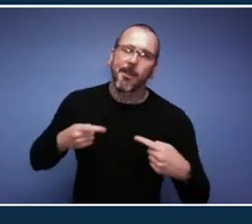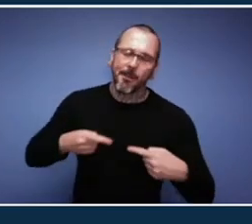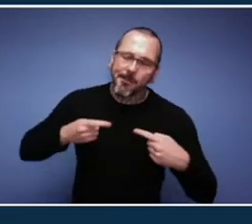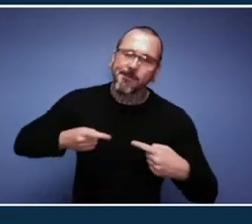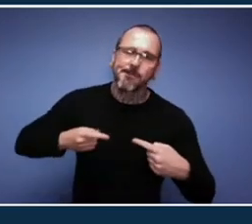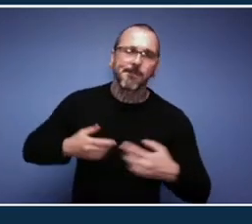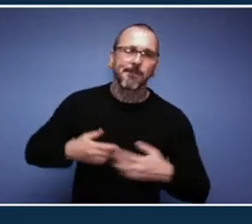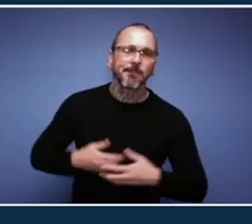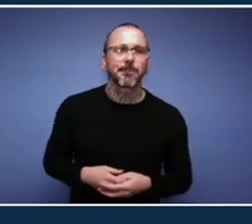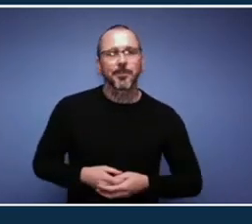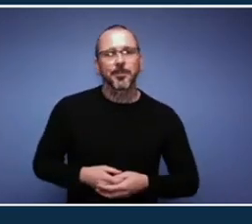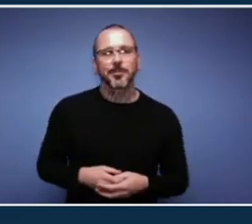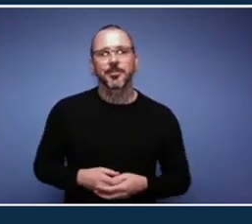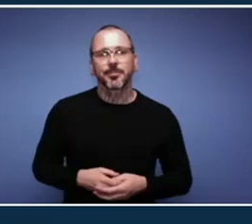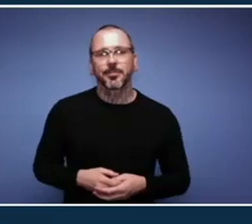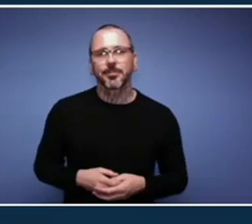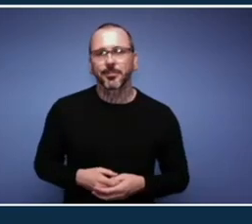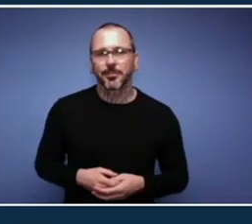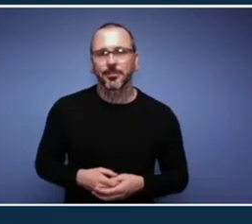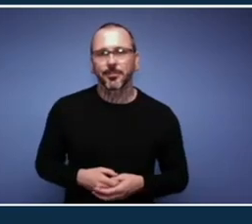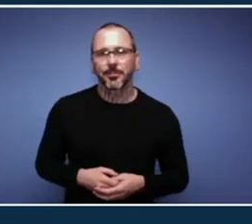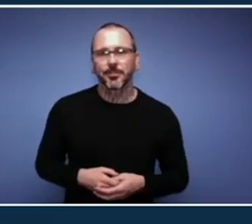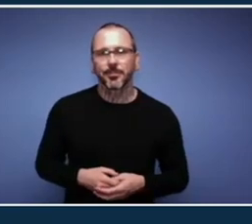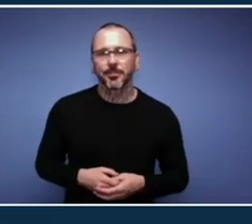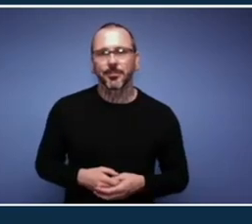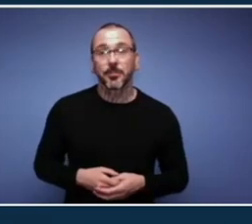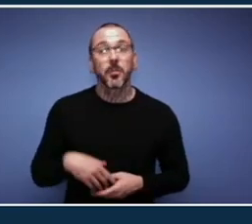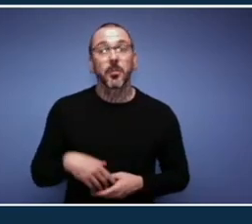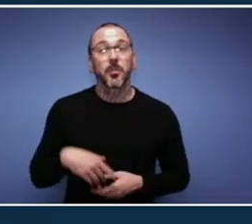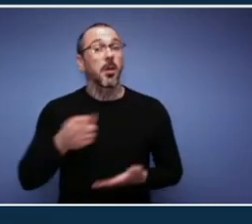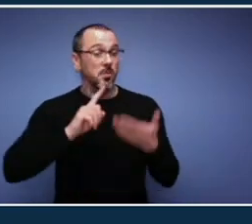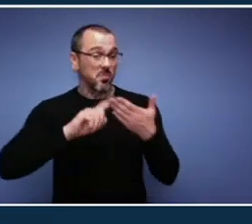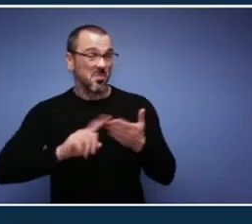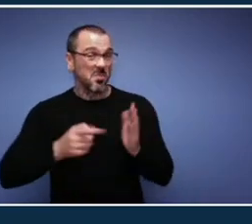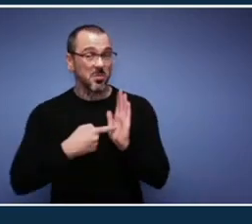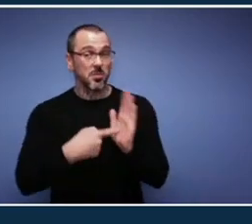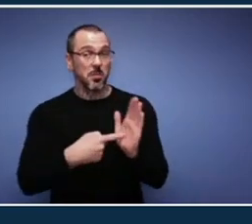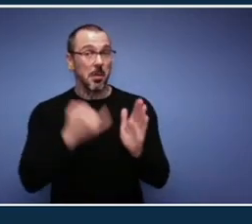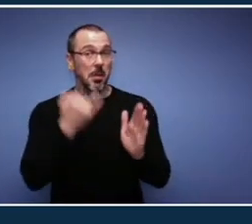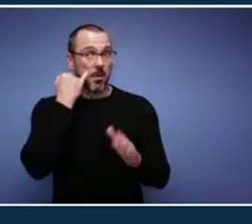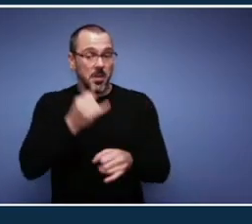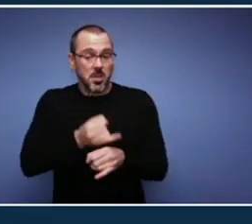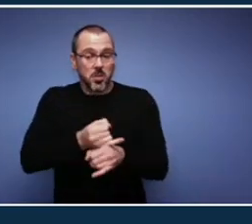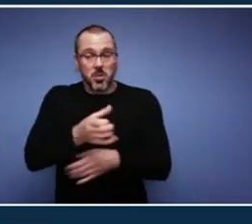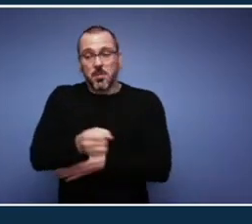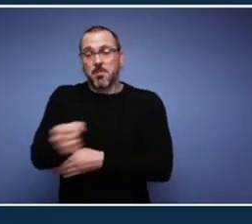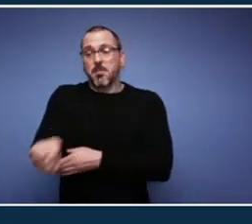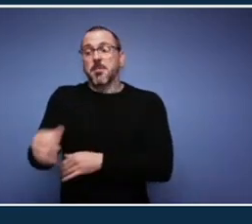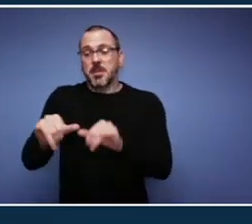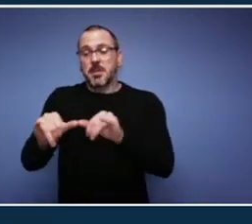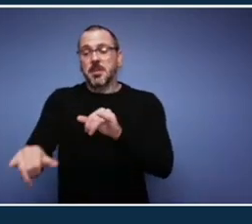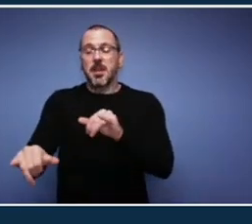the research shows that institutionalization does cause great psychological harm and often physical harm as well. So it's kind